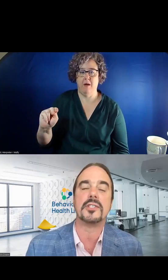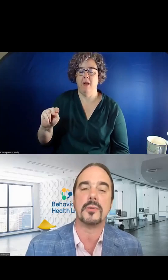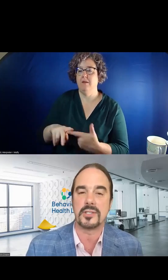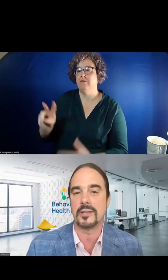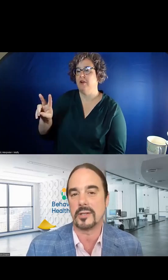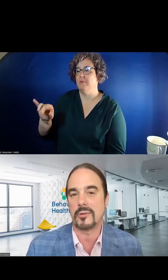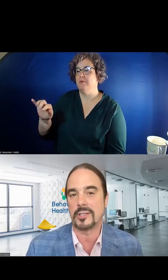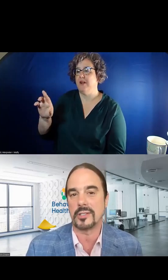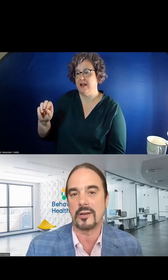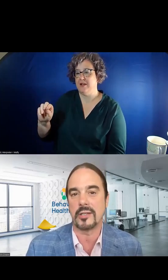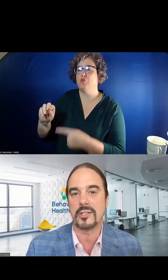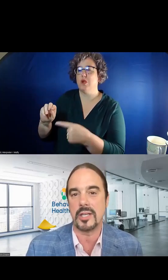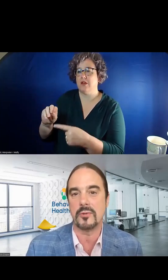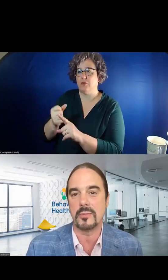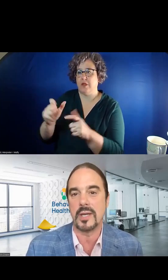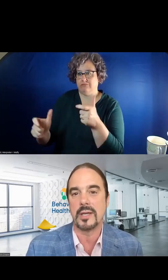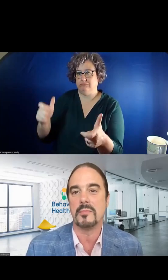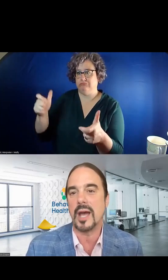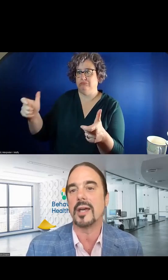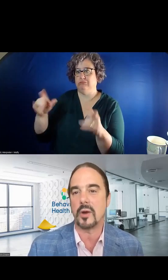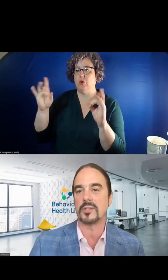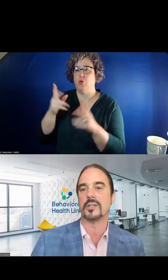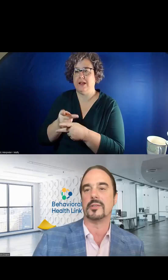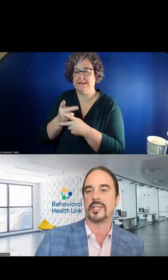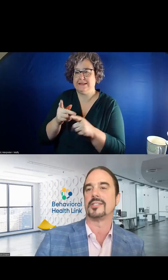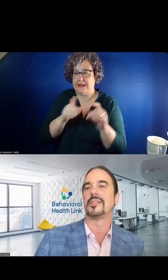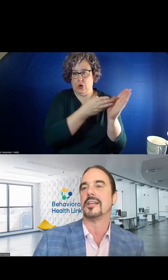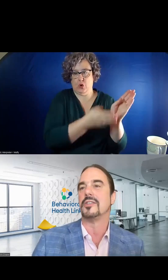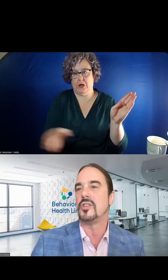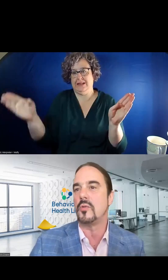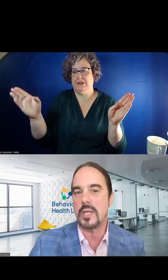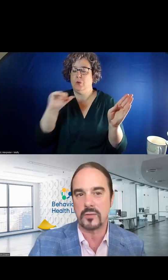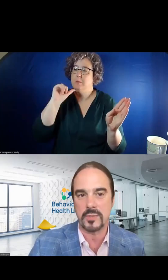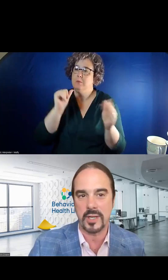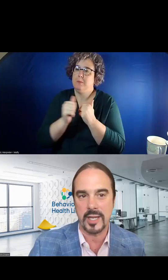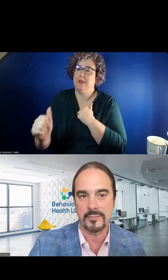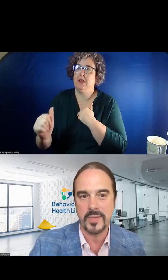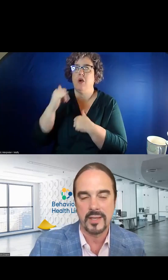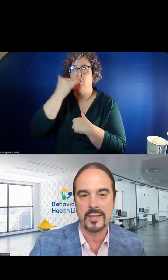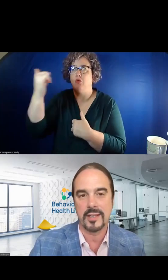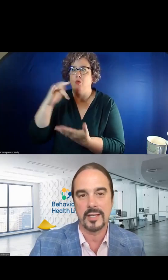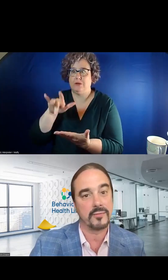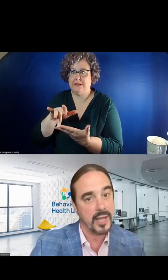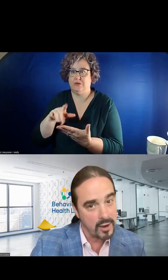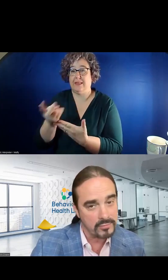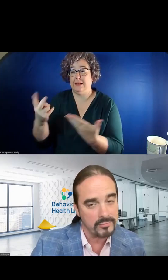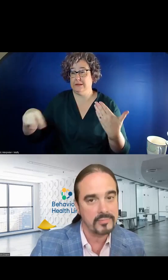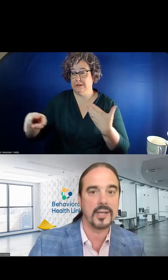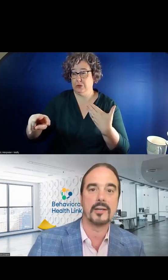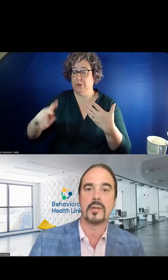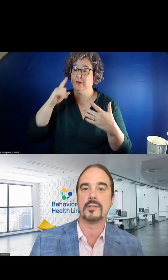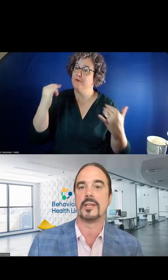their efforts to extend the crisis care continuum beyond call centers. And that's 2 weeks from today. And for